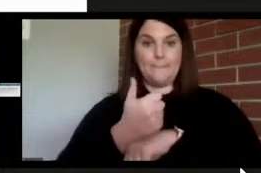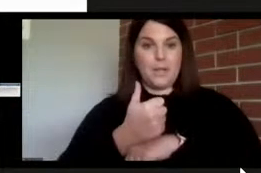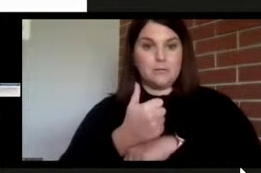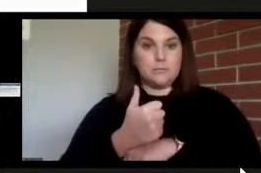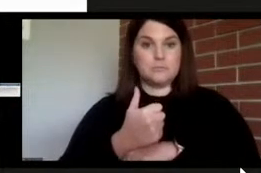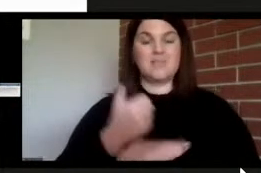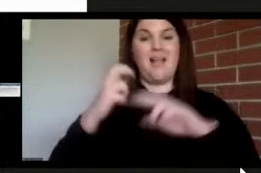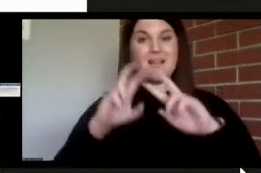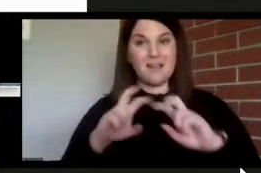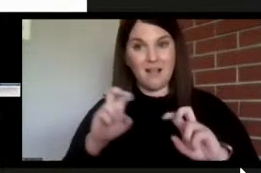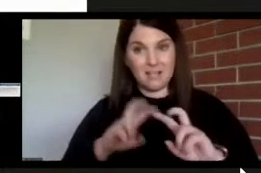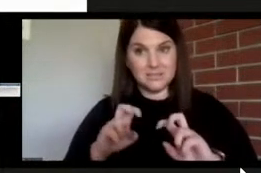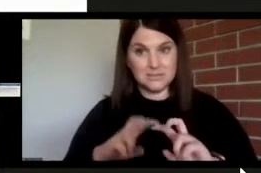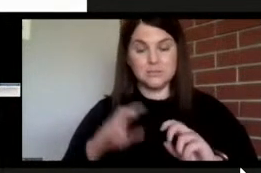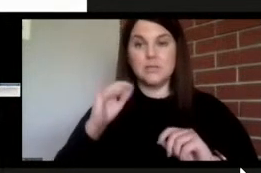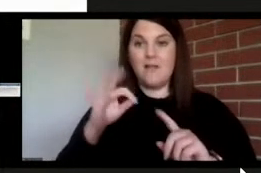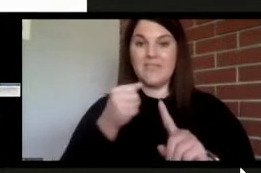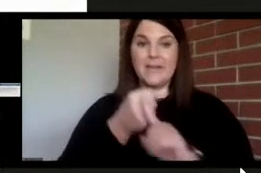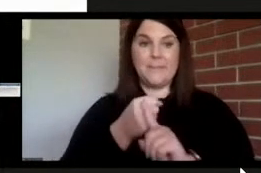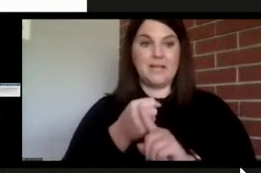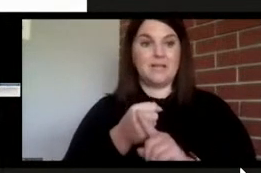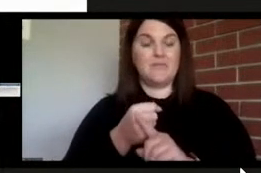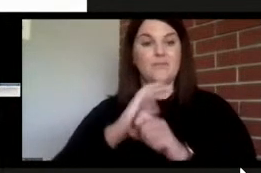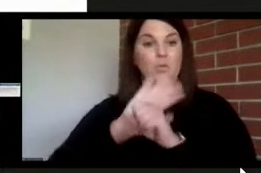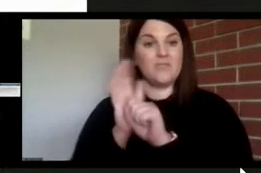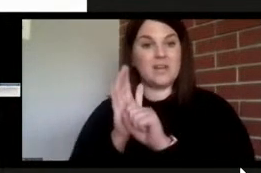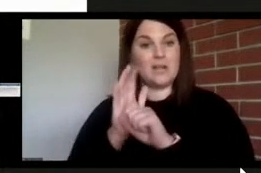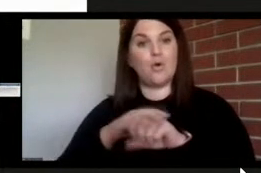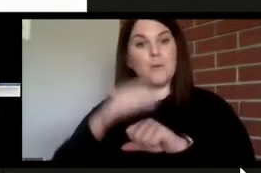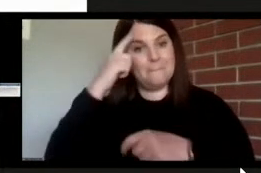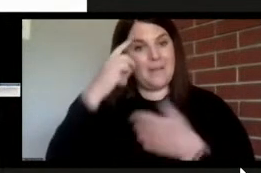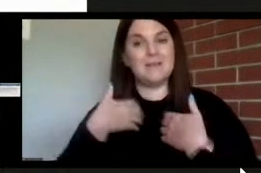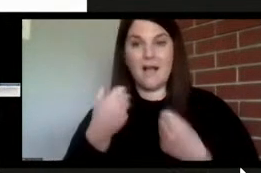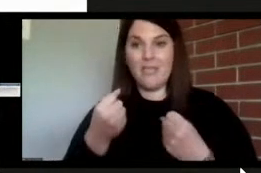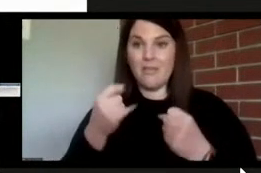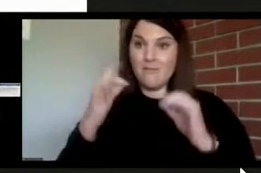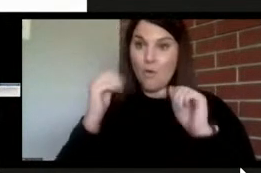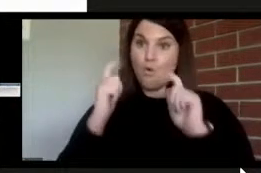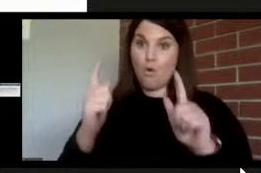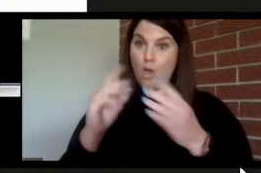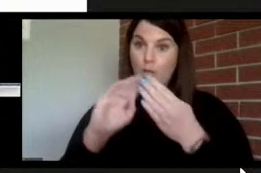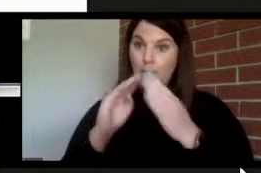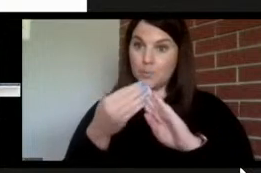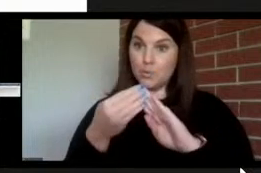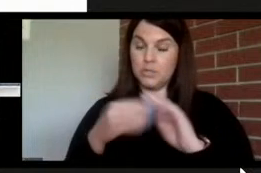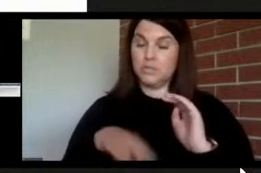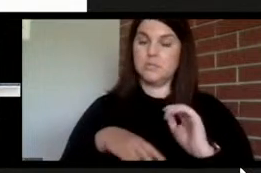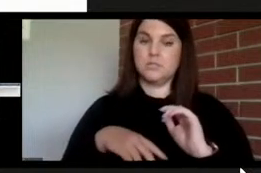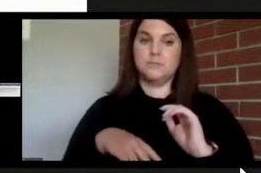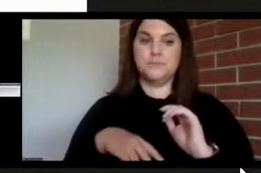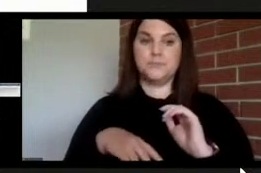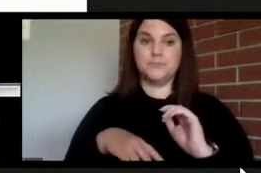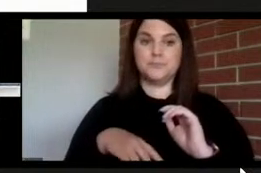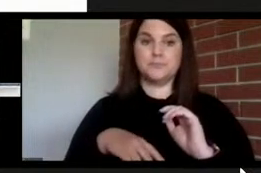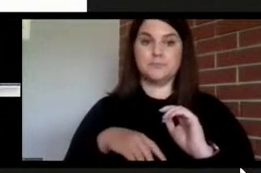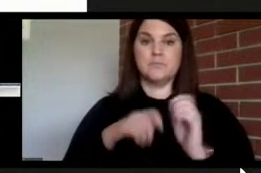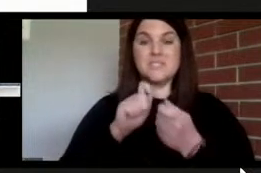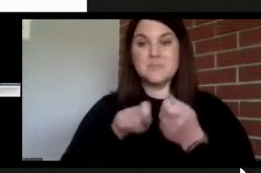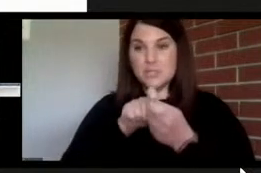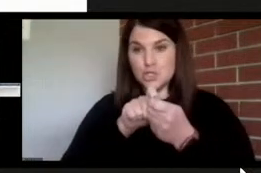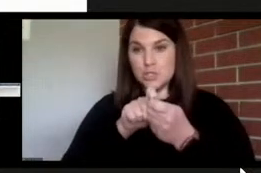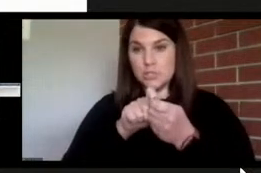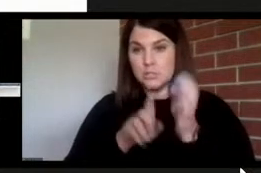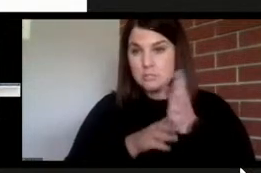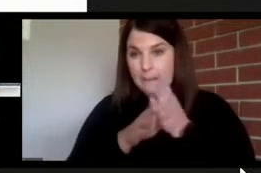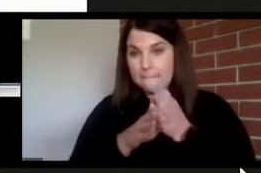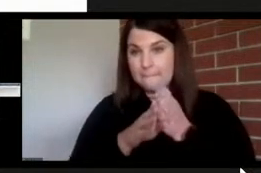robust analysis of the impact of COVID-19 on the mental health of all communities, and specifically subpopulations,